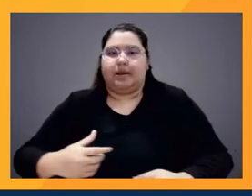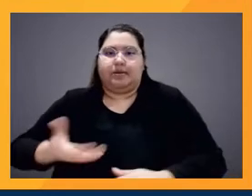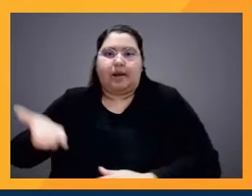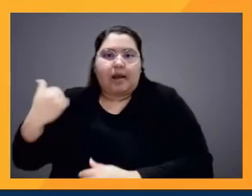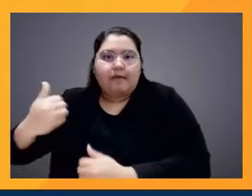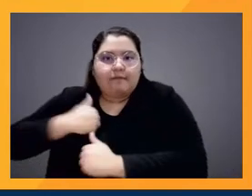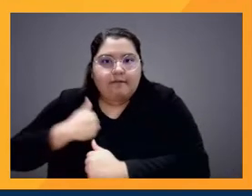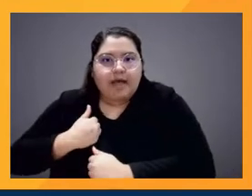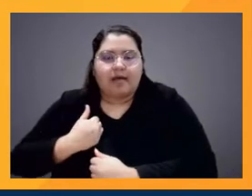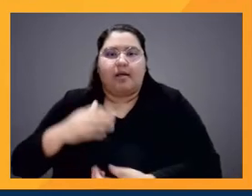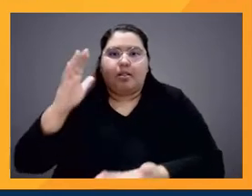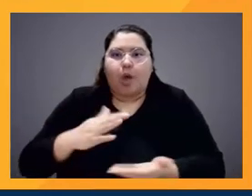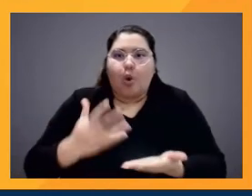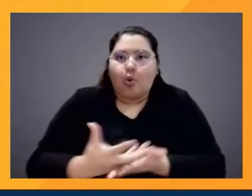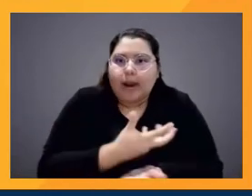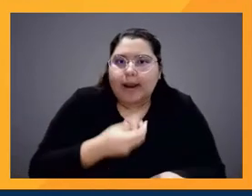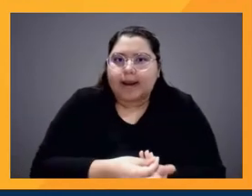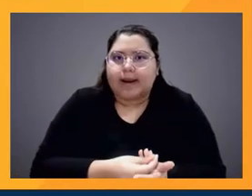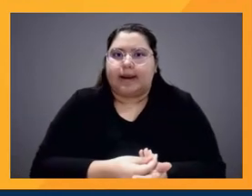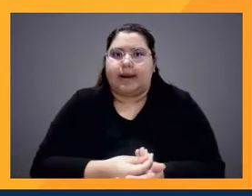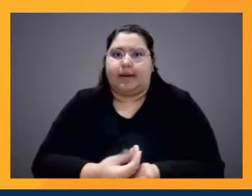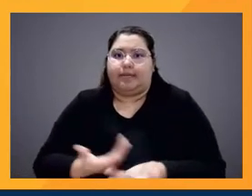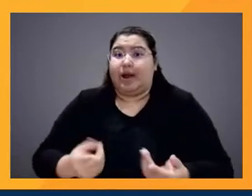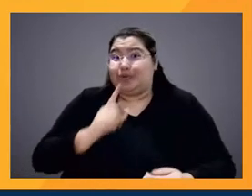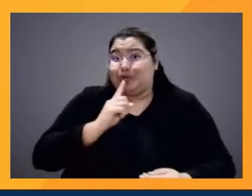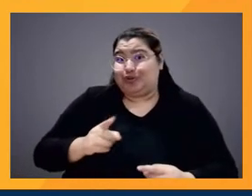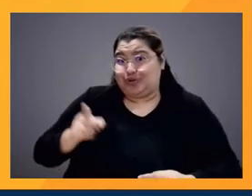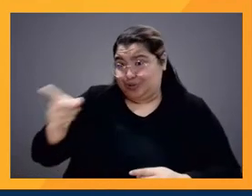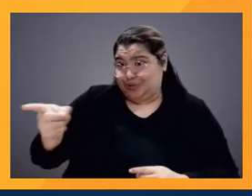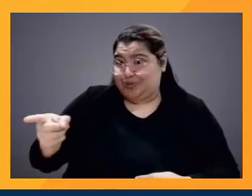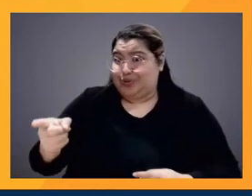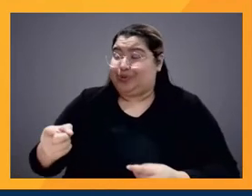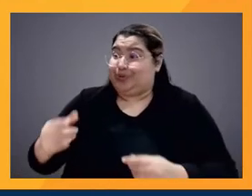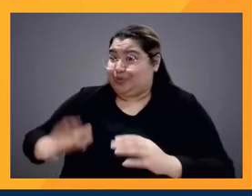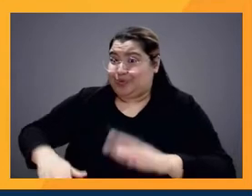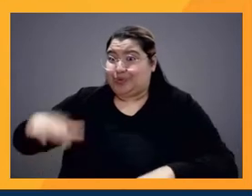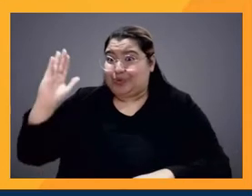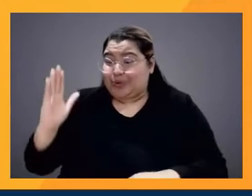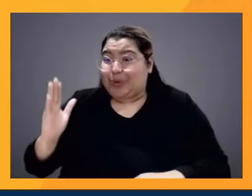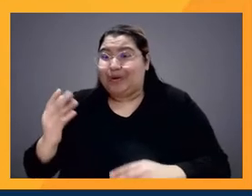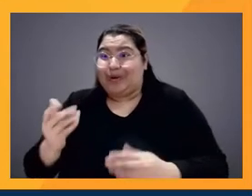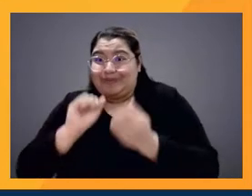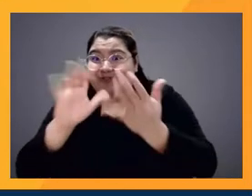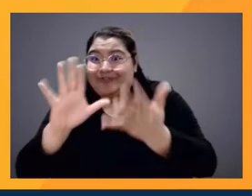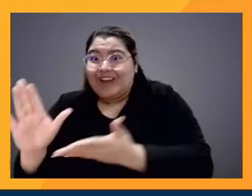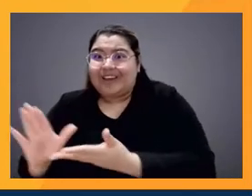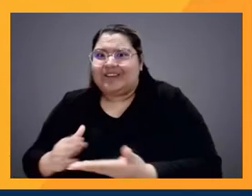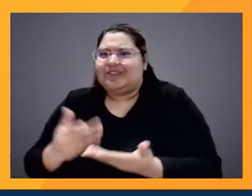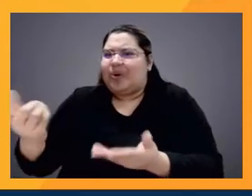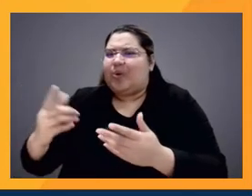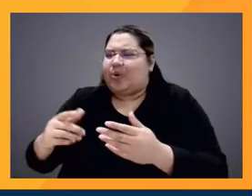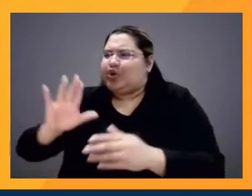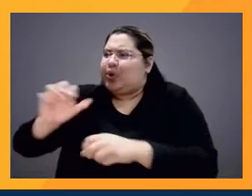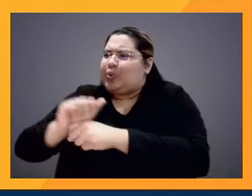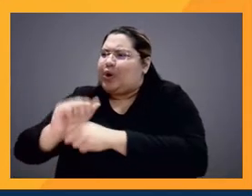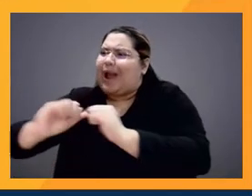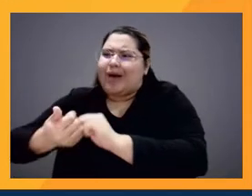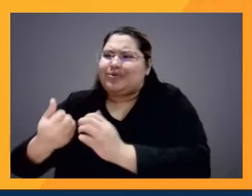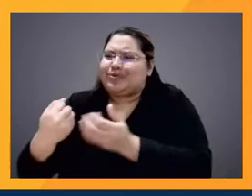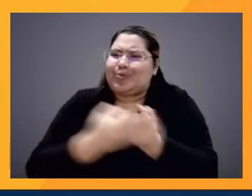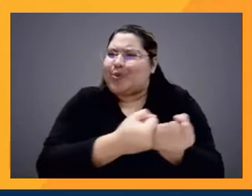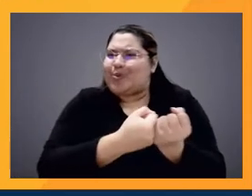Casillas Guzman. I want to begin with what the Small Business Administration actually does. It's been the backbone of support for